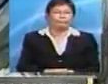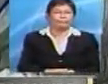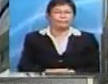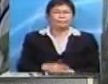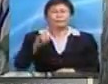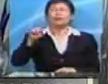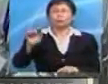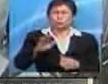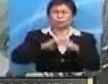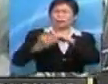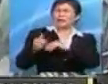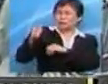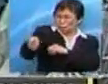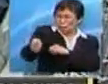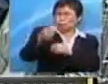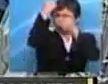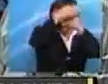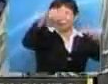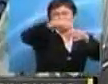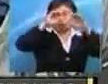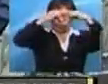These were released by you. By me? Yes. I don't think.